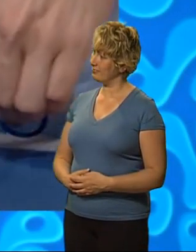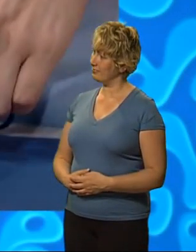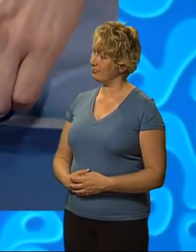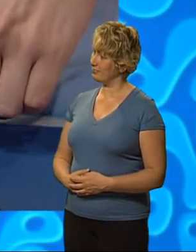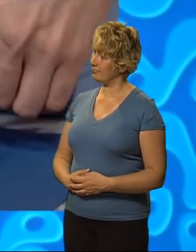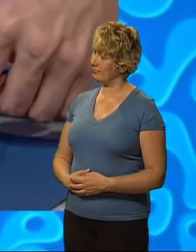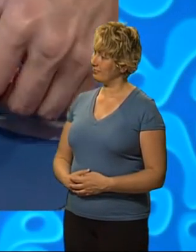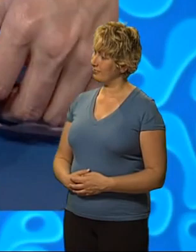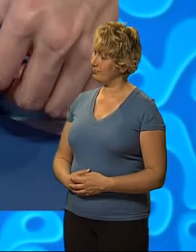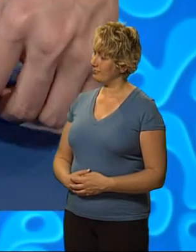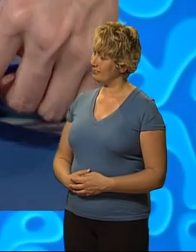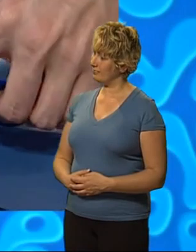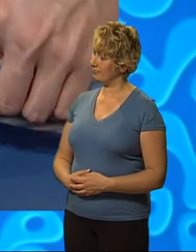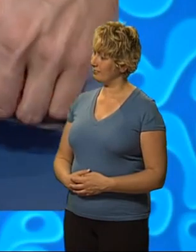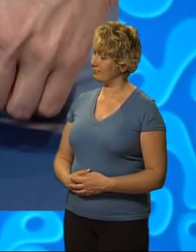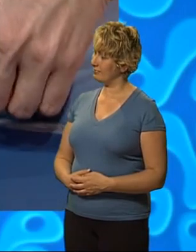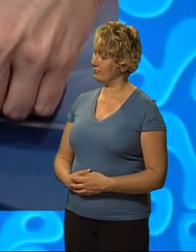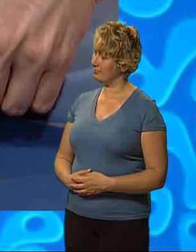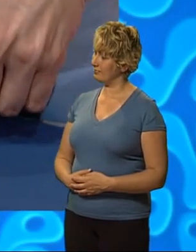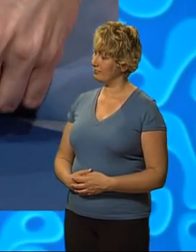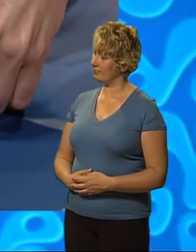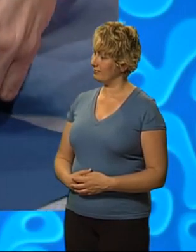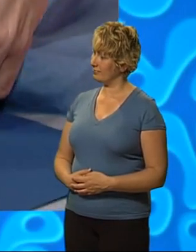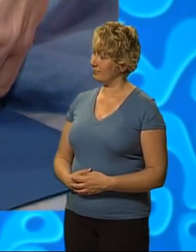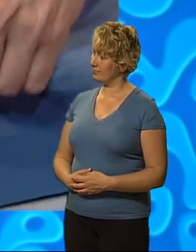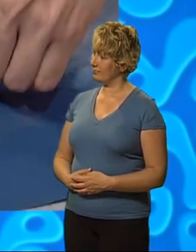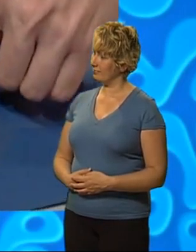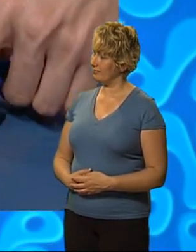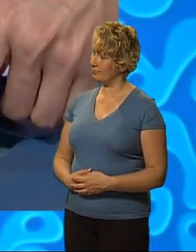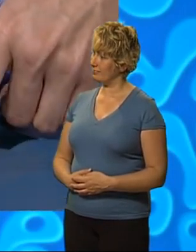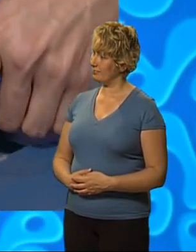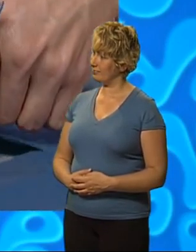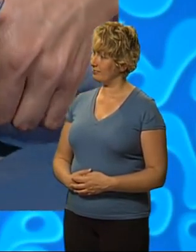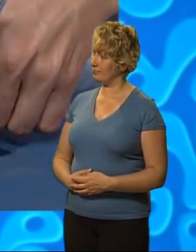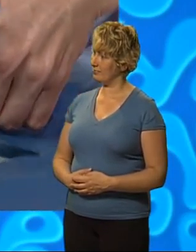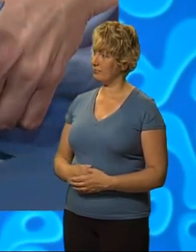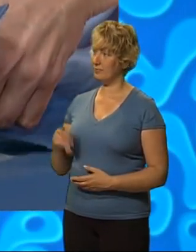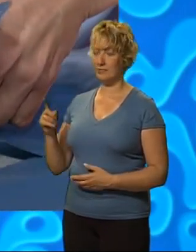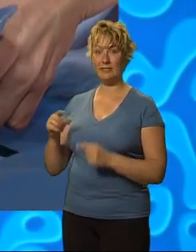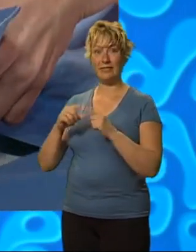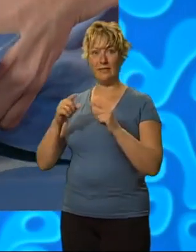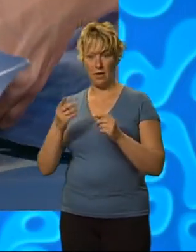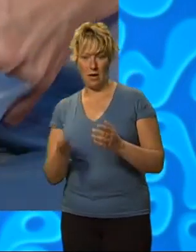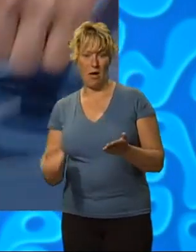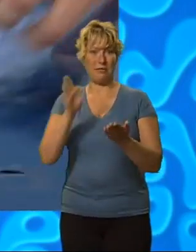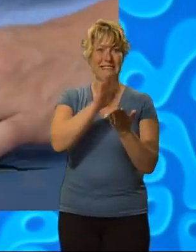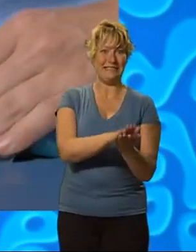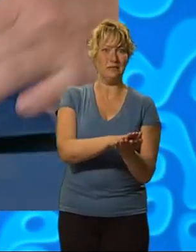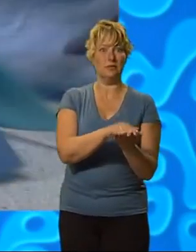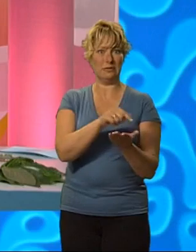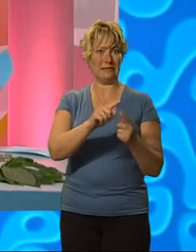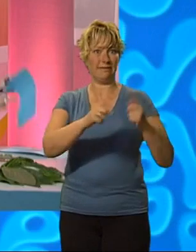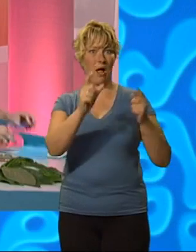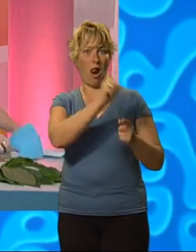Like that. And then I can stick my leaf onto a different coloured piece of